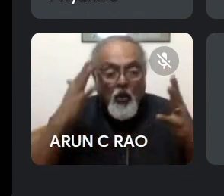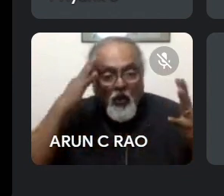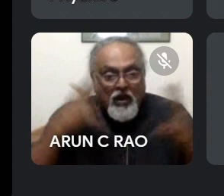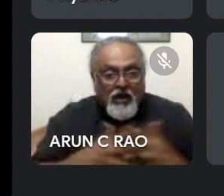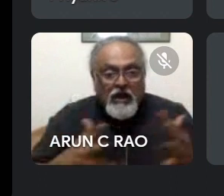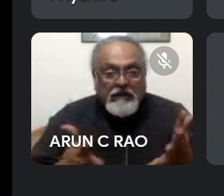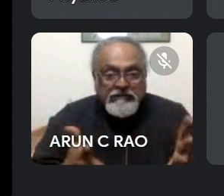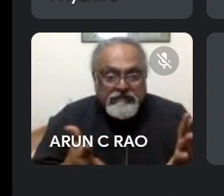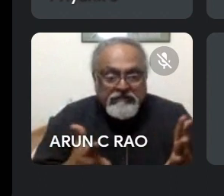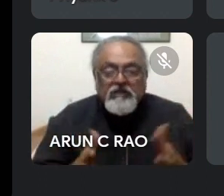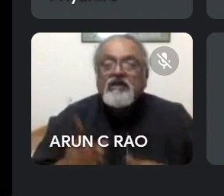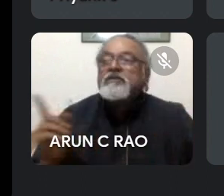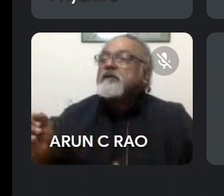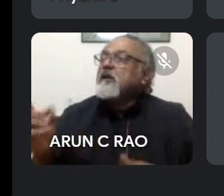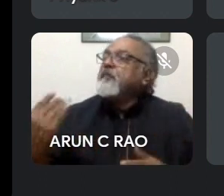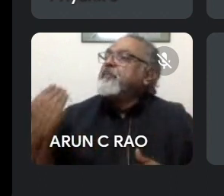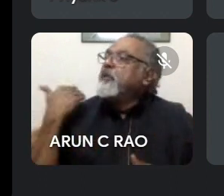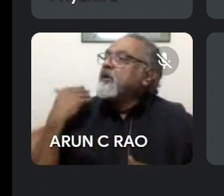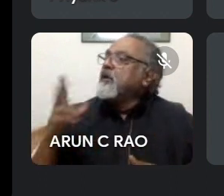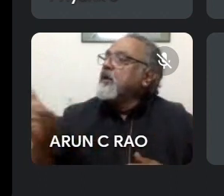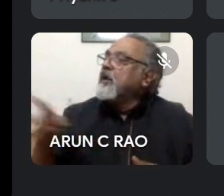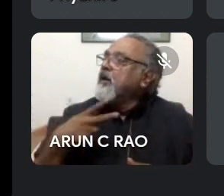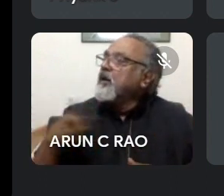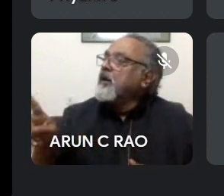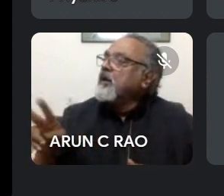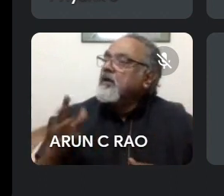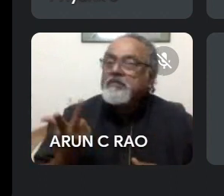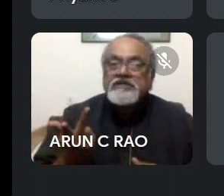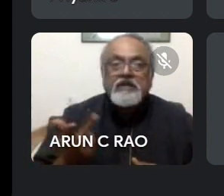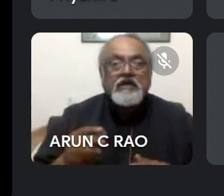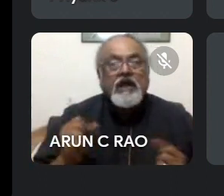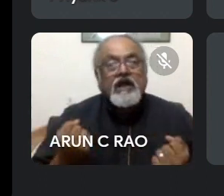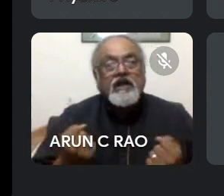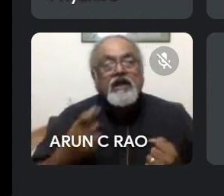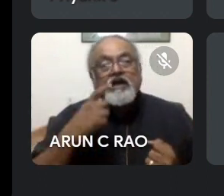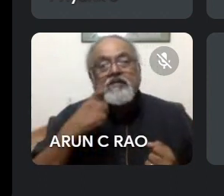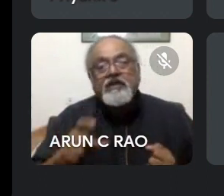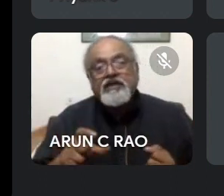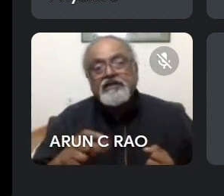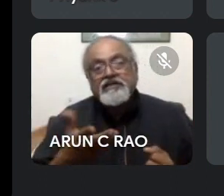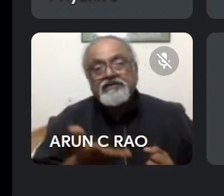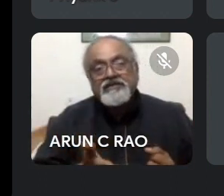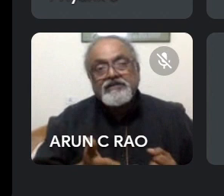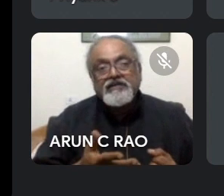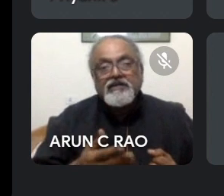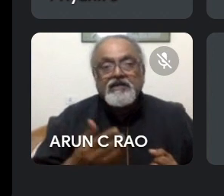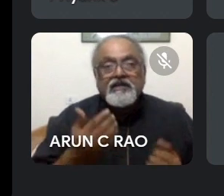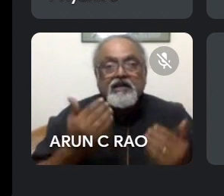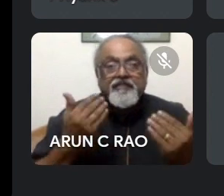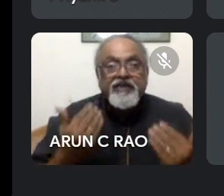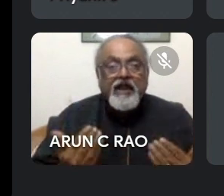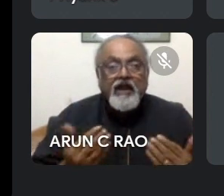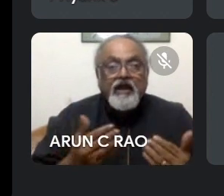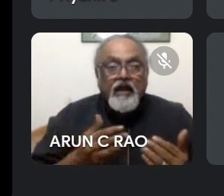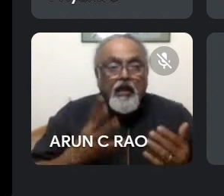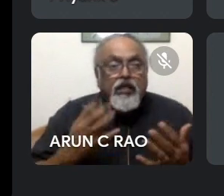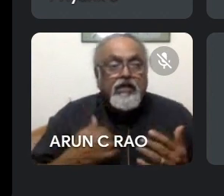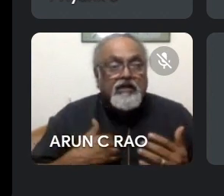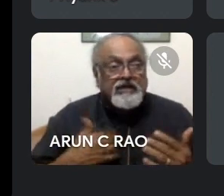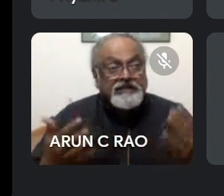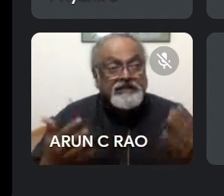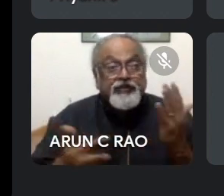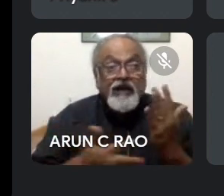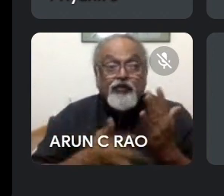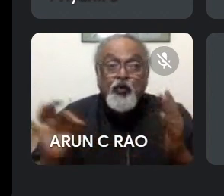stressed. Imagine having the ability to complain about something like, oh, I now have the tools, I now have the technology to